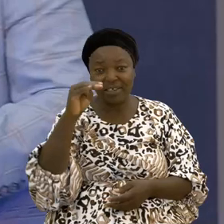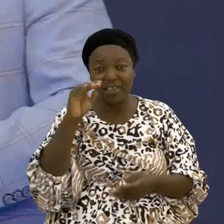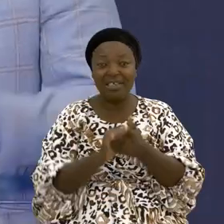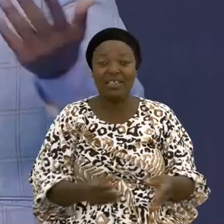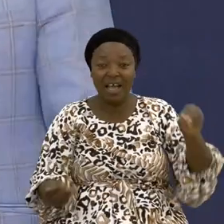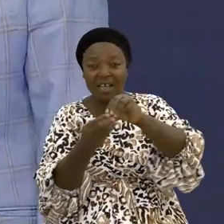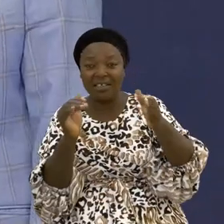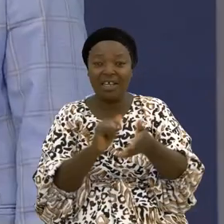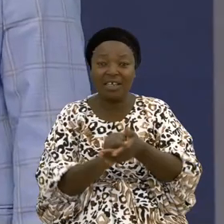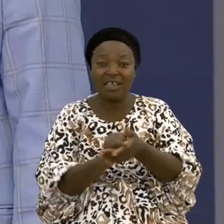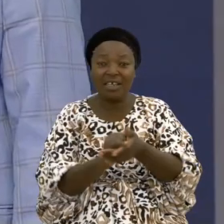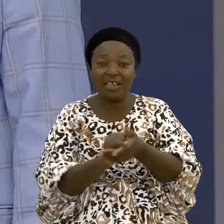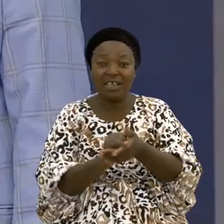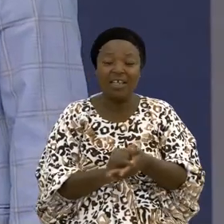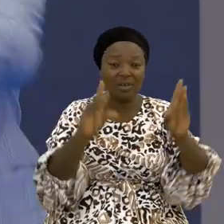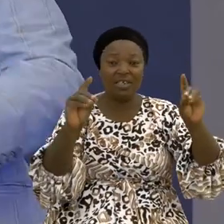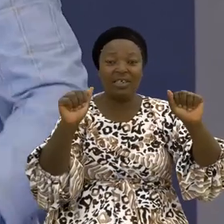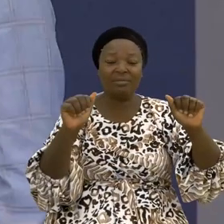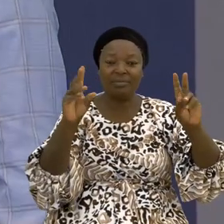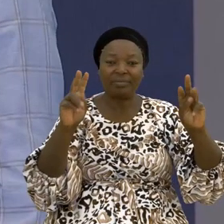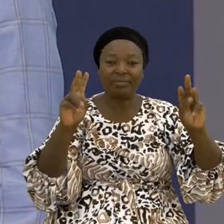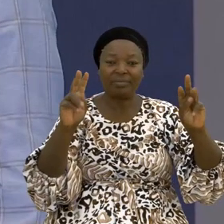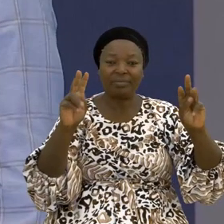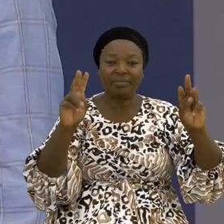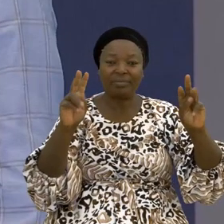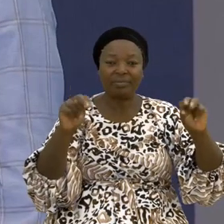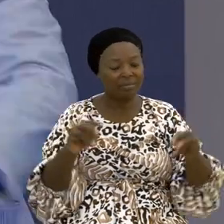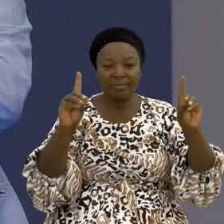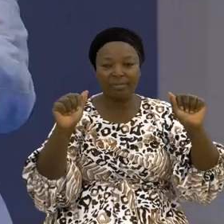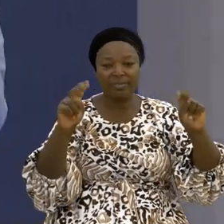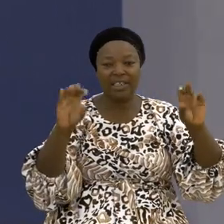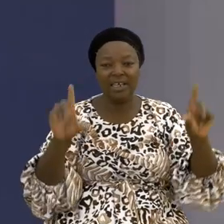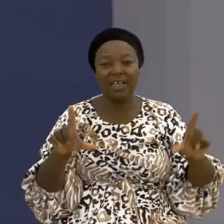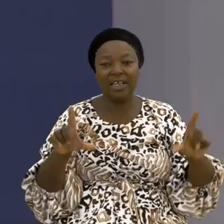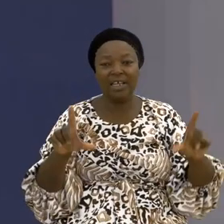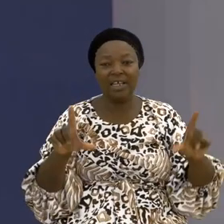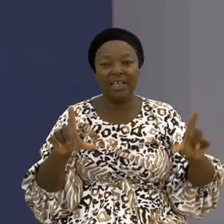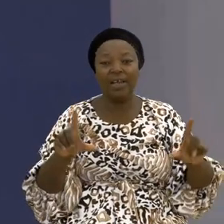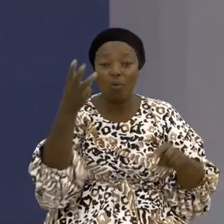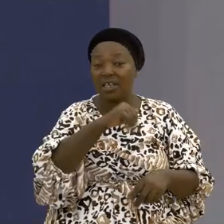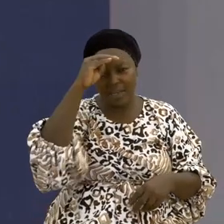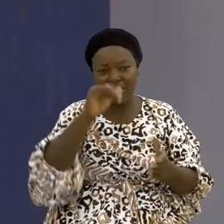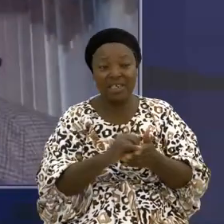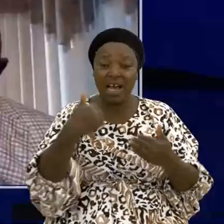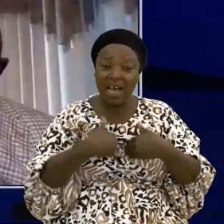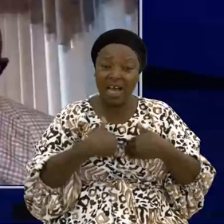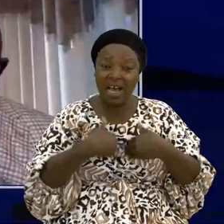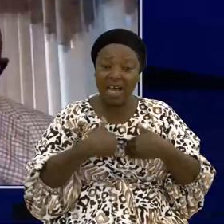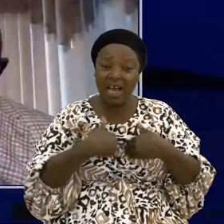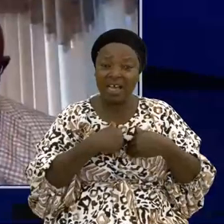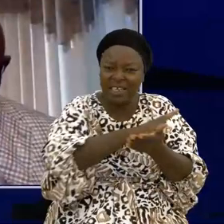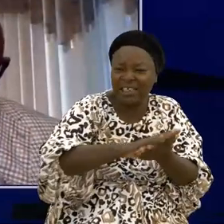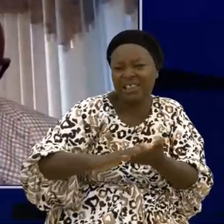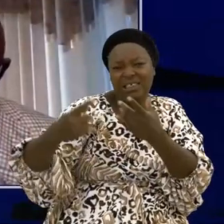nature, incorruptible character, and they threw him to the lion's den. All over the night, the